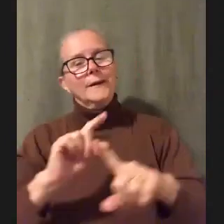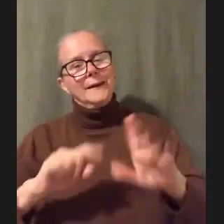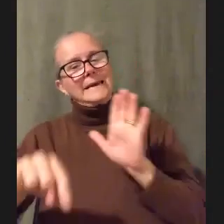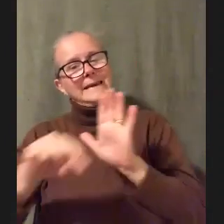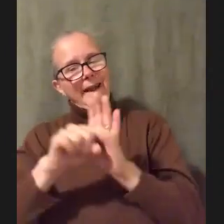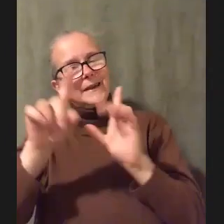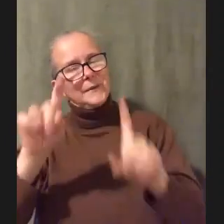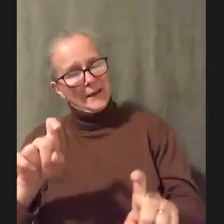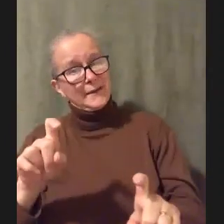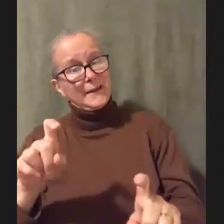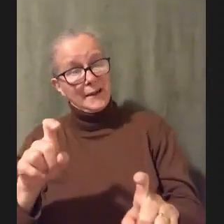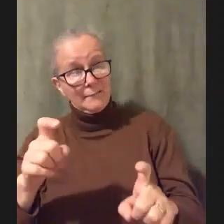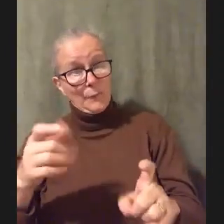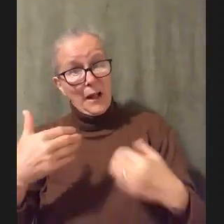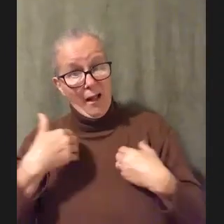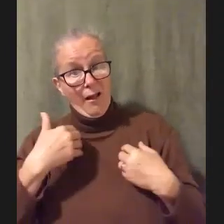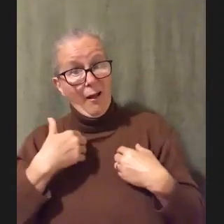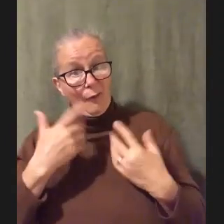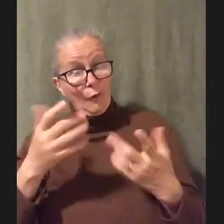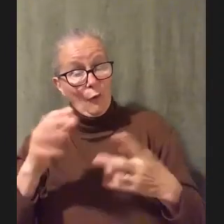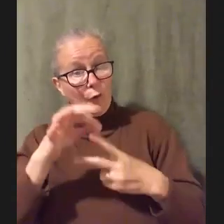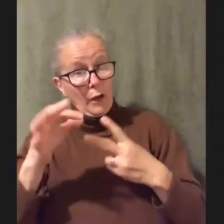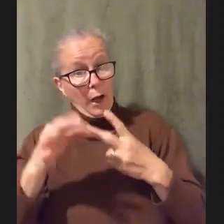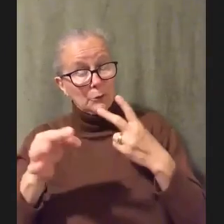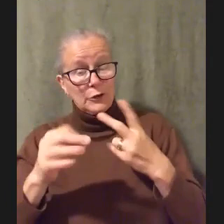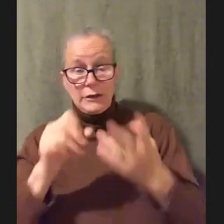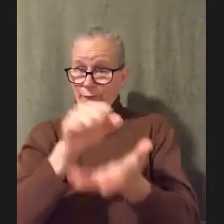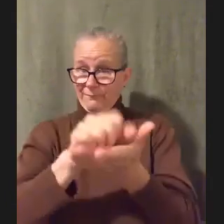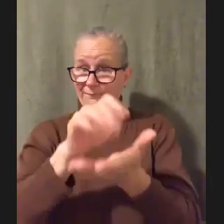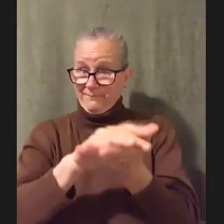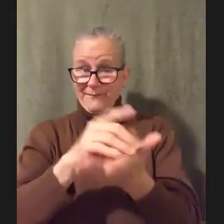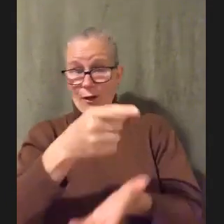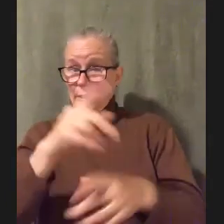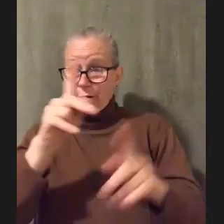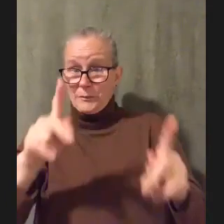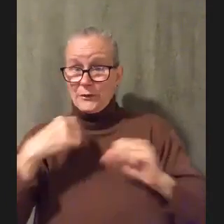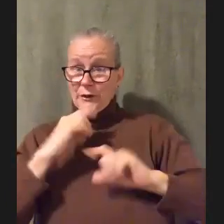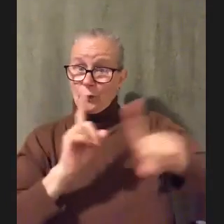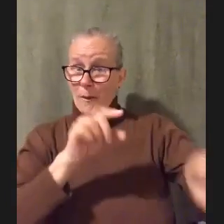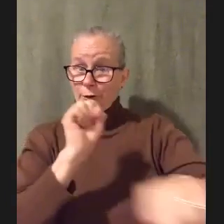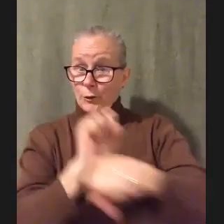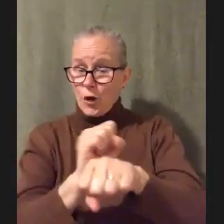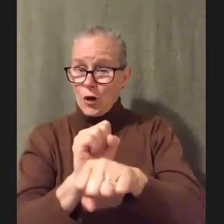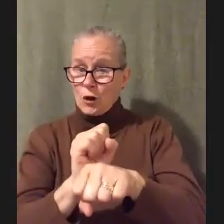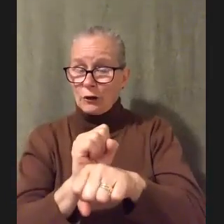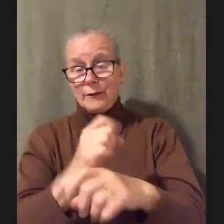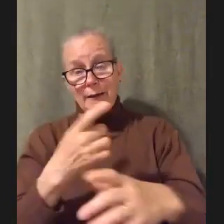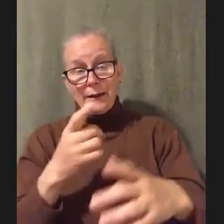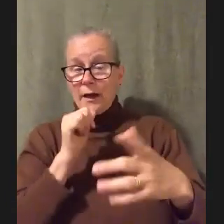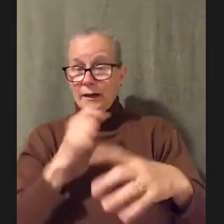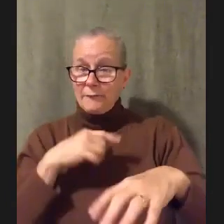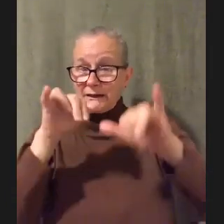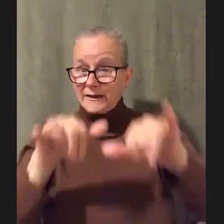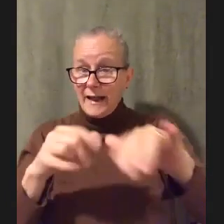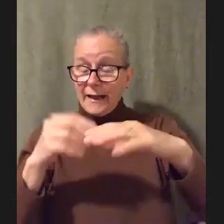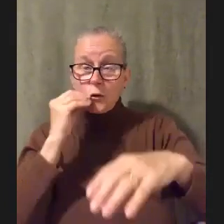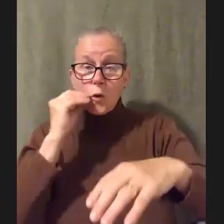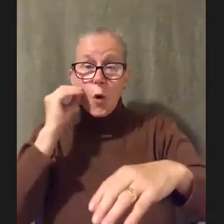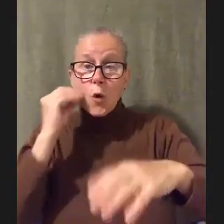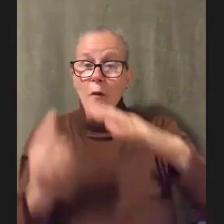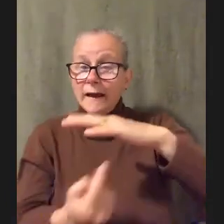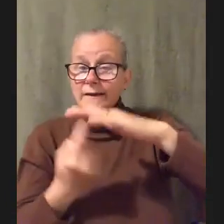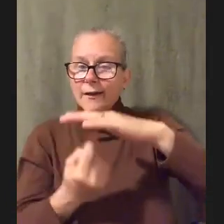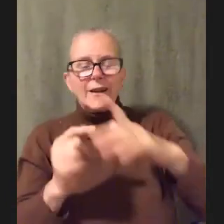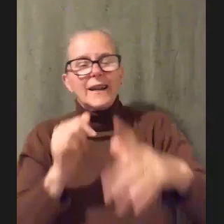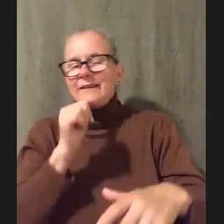does exist as an option for documenting eligibility for release from isolation, it is not the preferred method